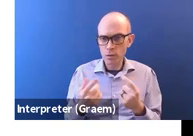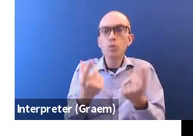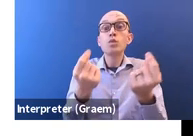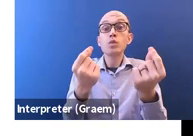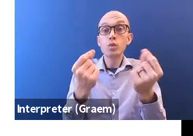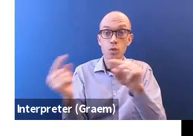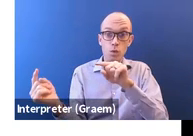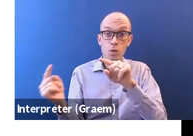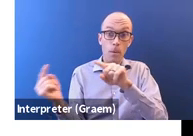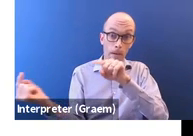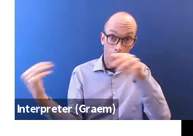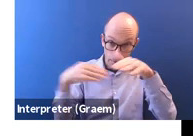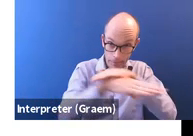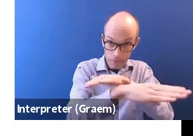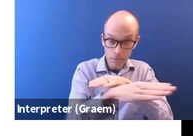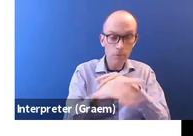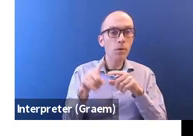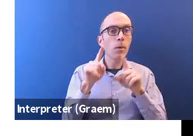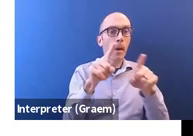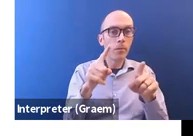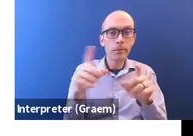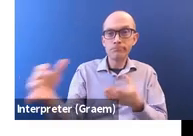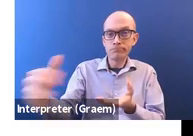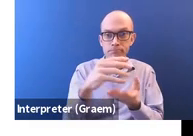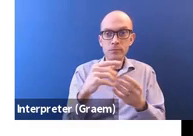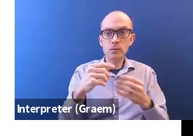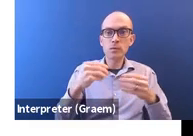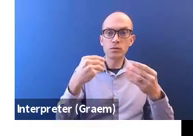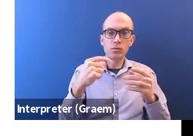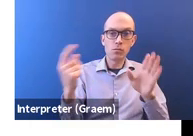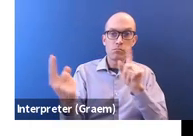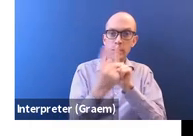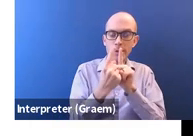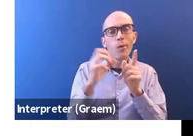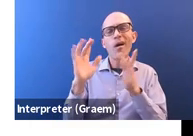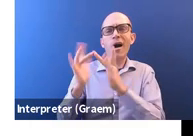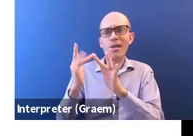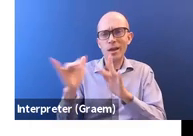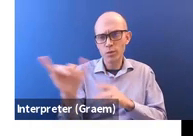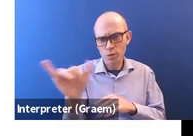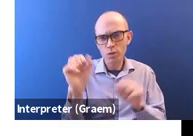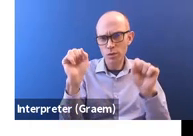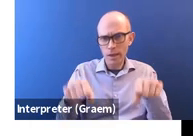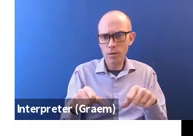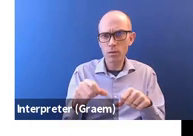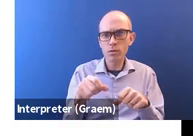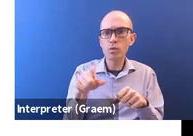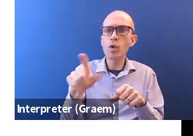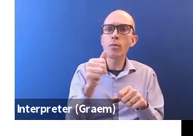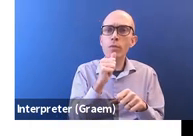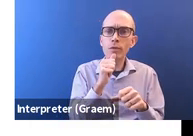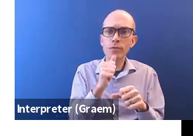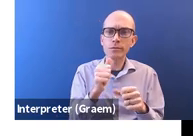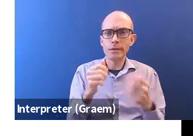up to the register, or you can buy them online as rentals. We'll get your personal information, some email, phone number, and you'll have to